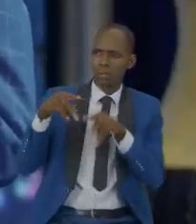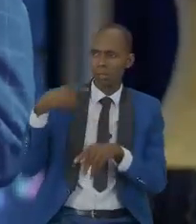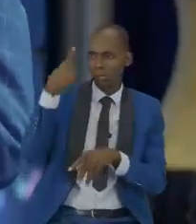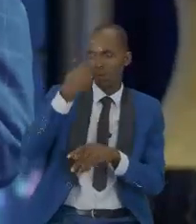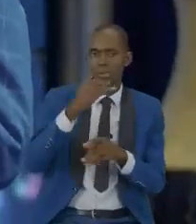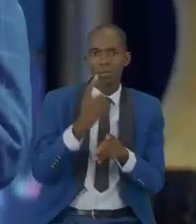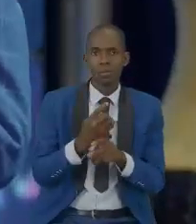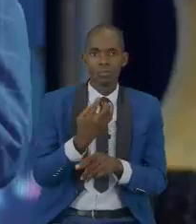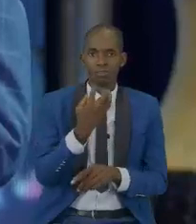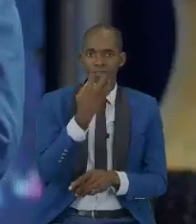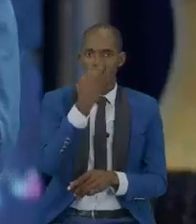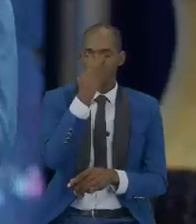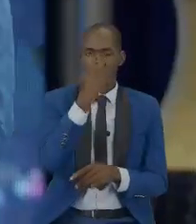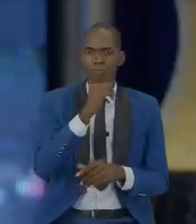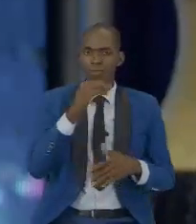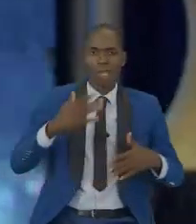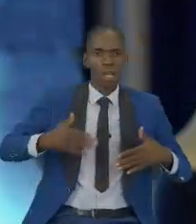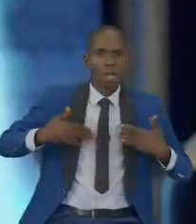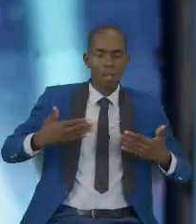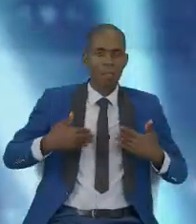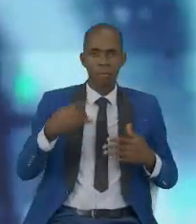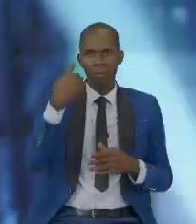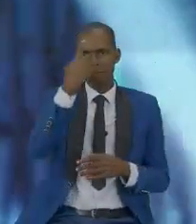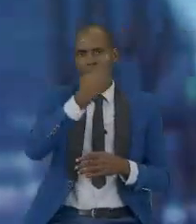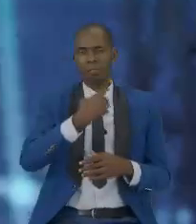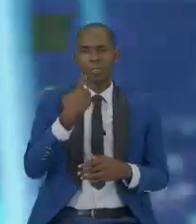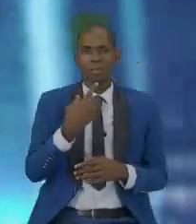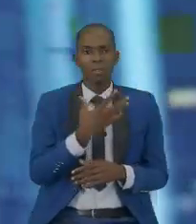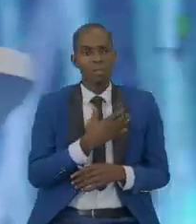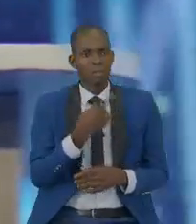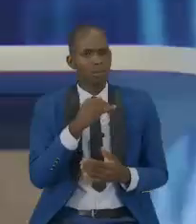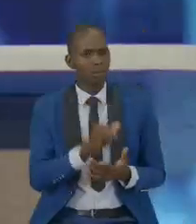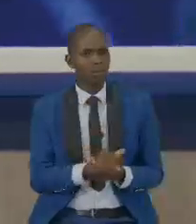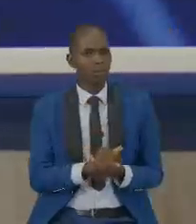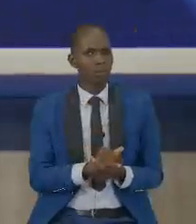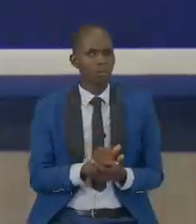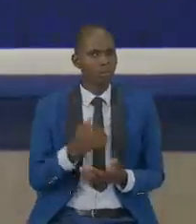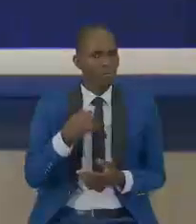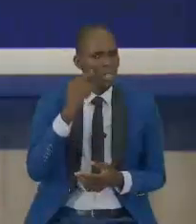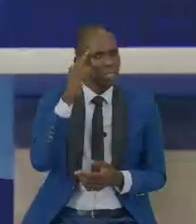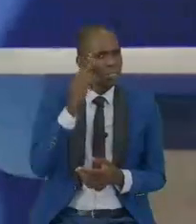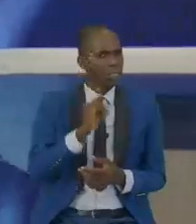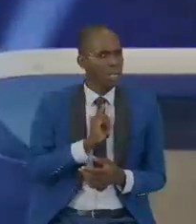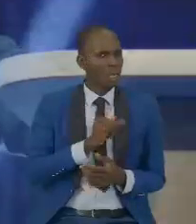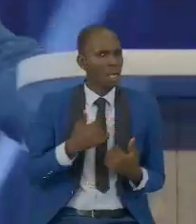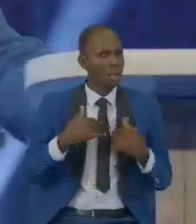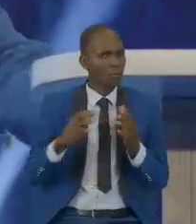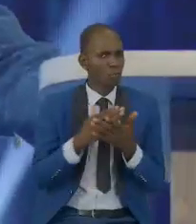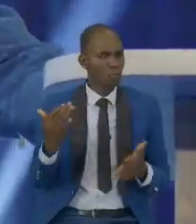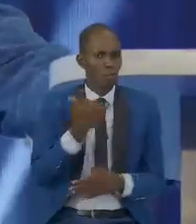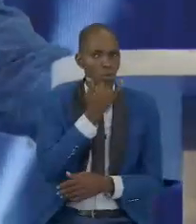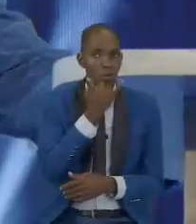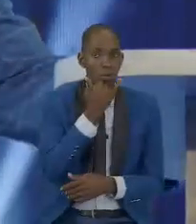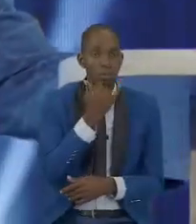frowns. And you say, I sense something has gone wrong. He said, you